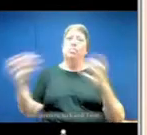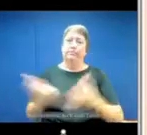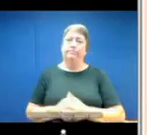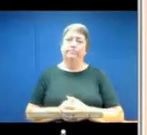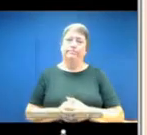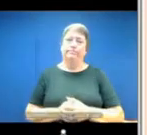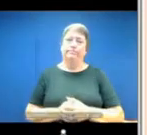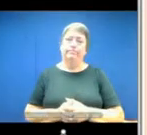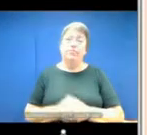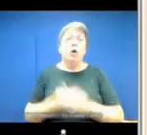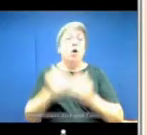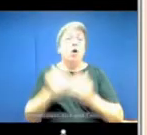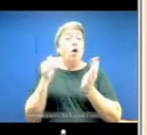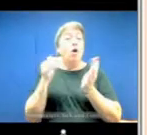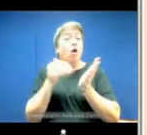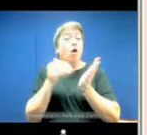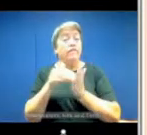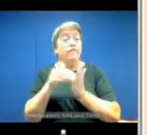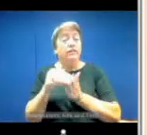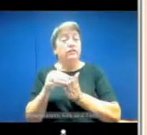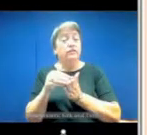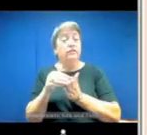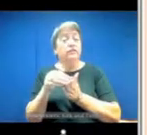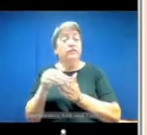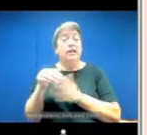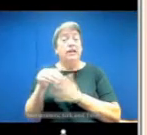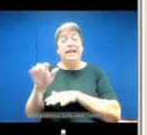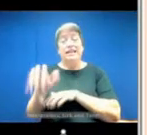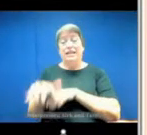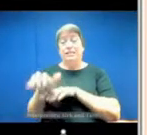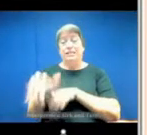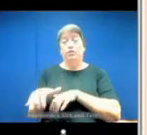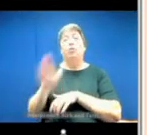Many times, a deposition will be recorded or videotaped.